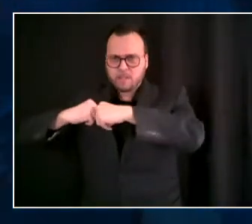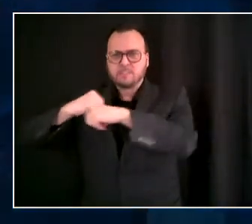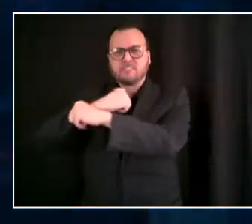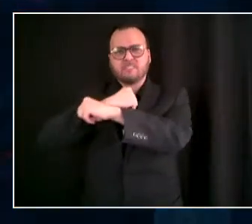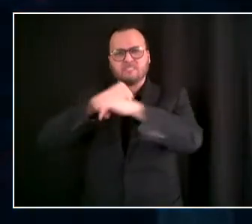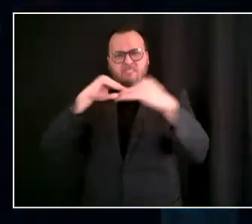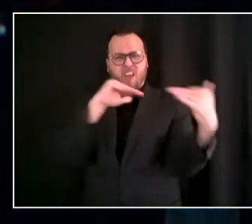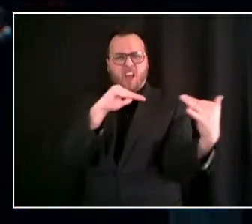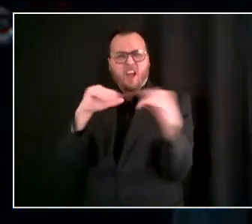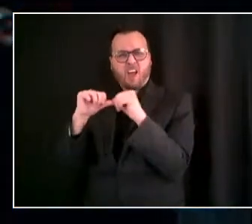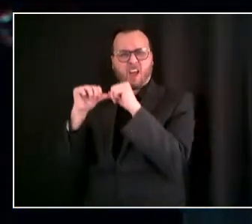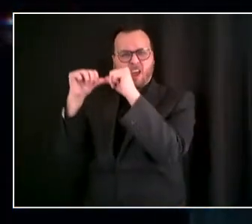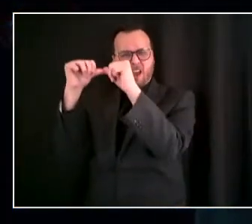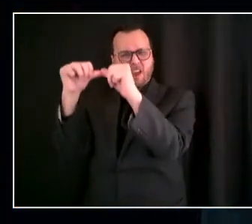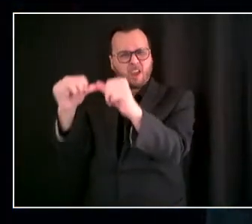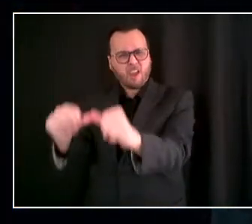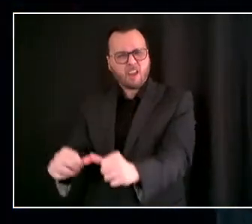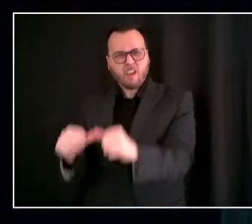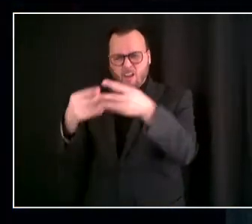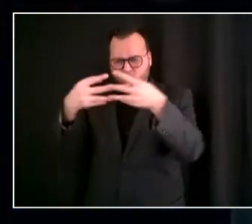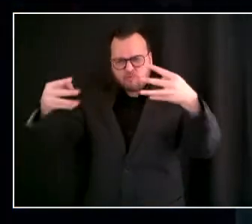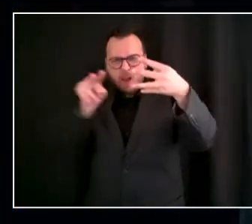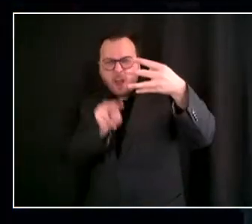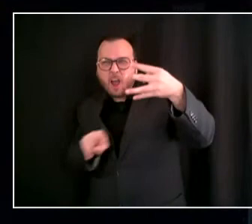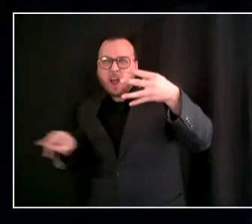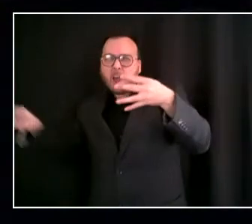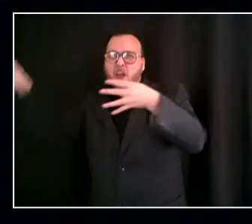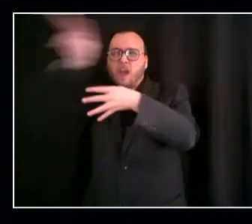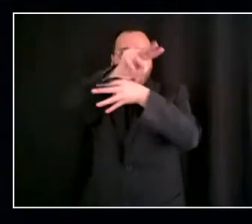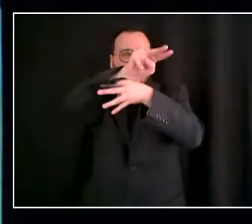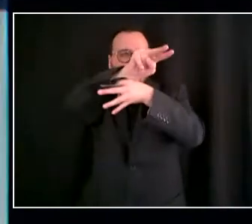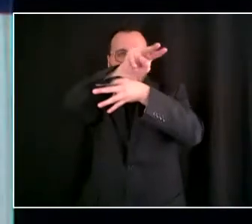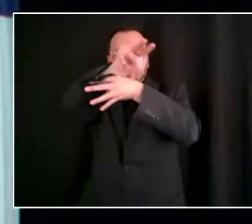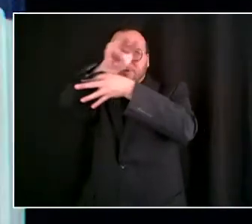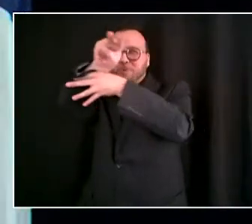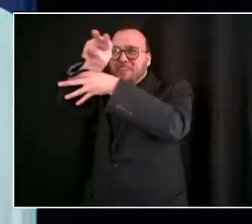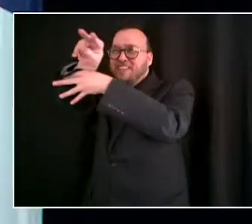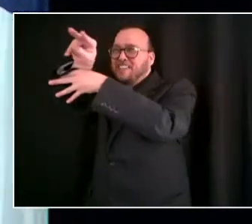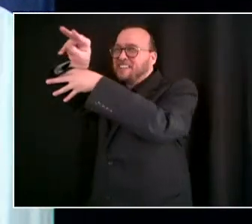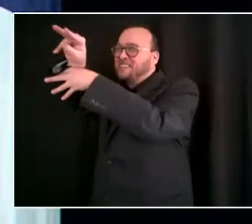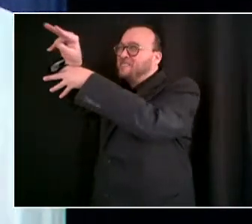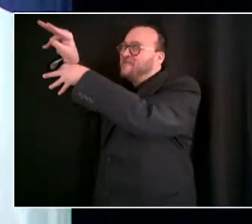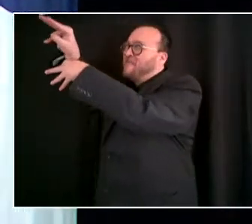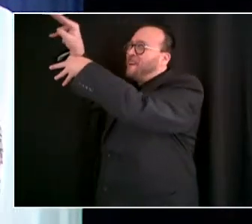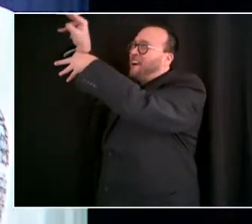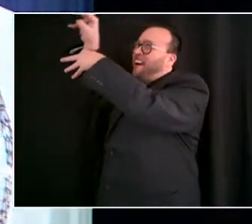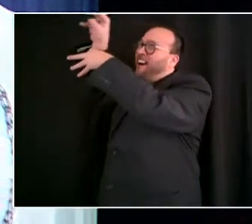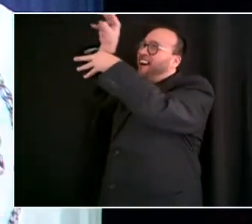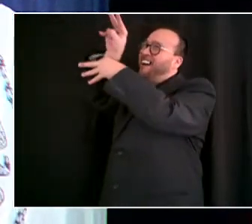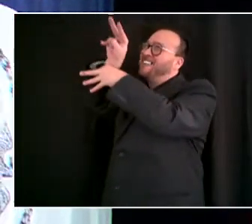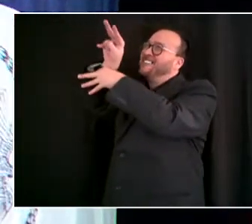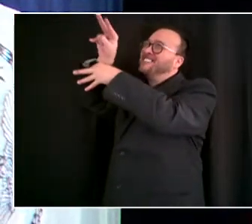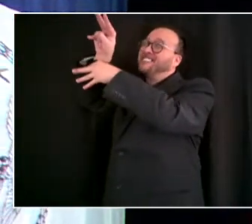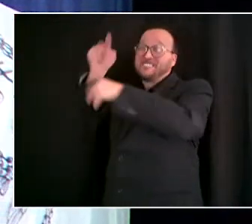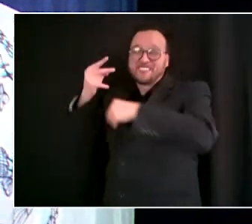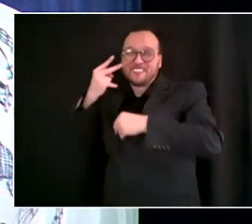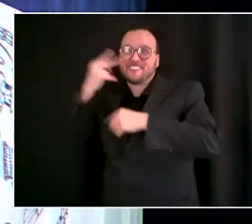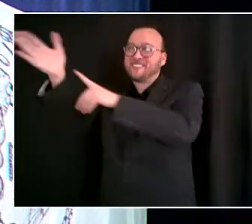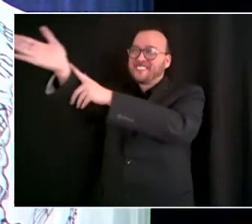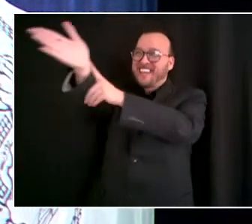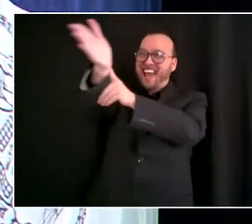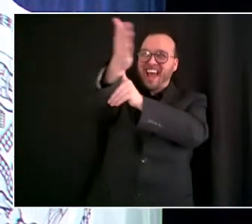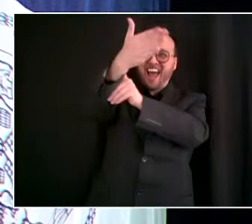perilous fight o'er the ramparts we watched were so